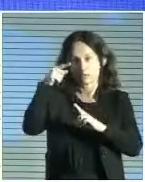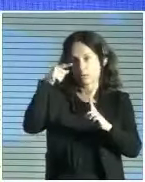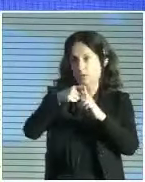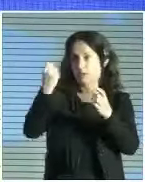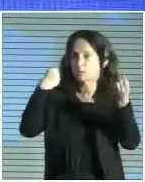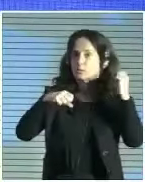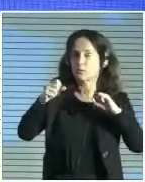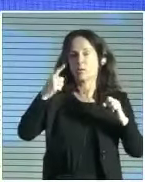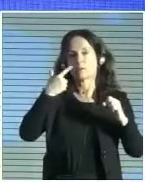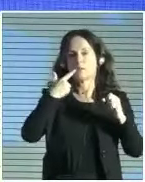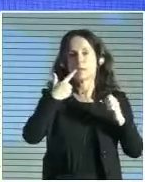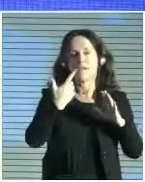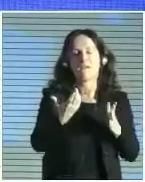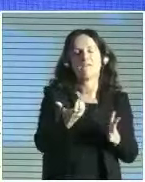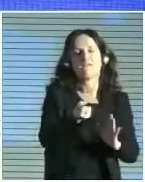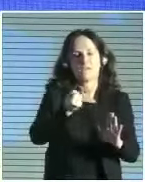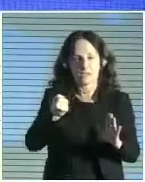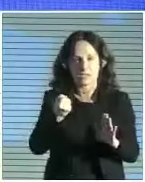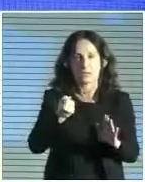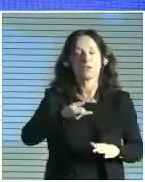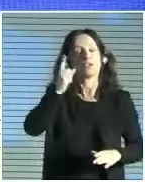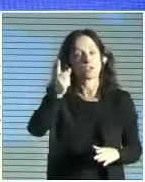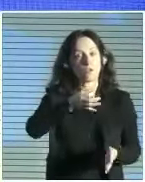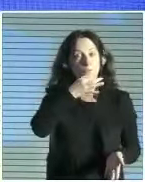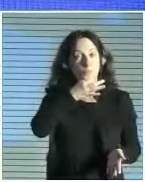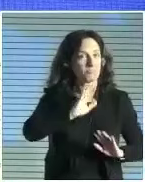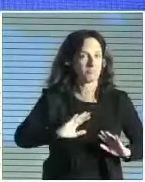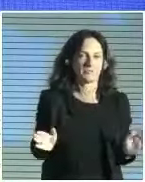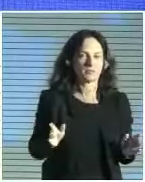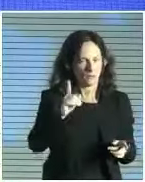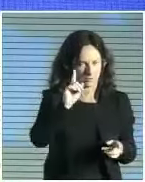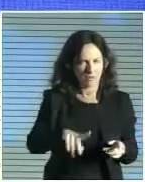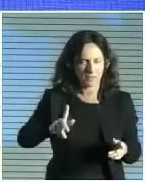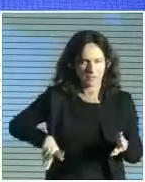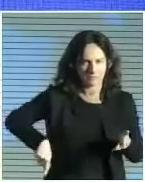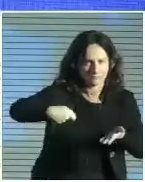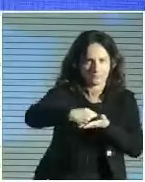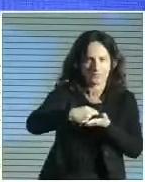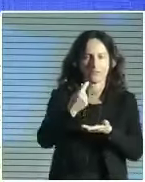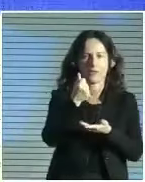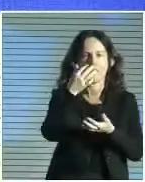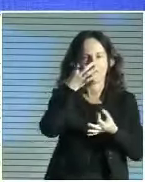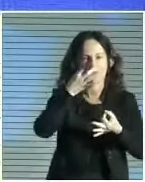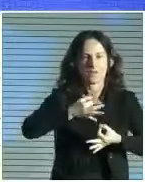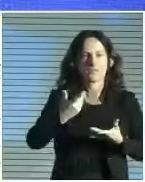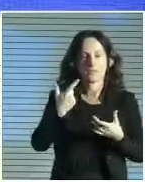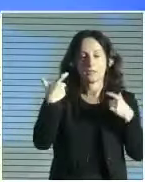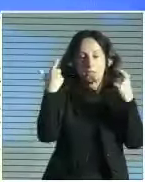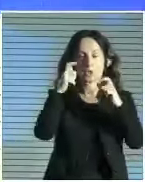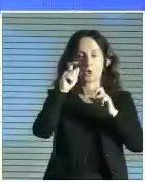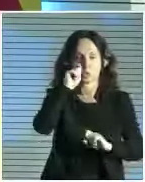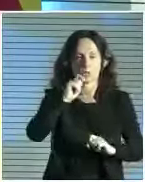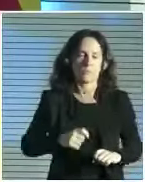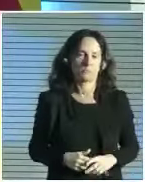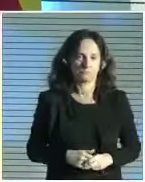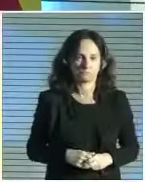by saying it, but also investing into it from the tourism sector. Juan Jose, Mathias, Gracen, thank